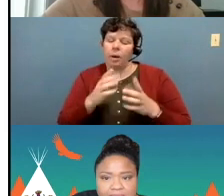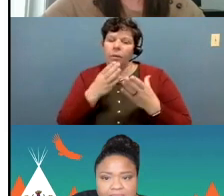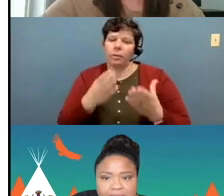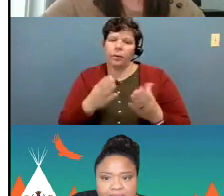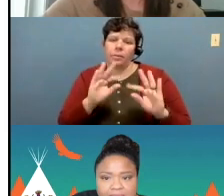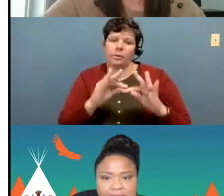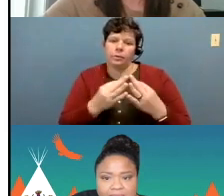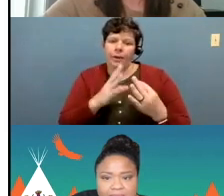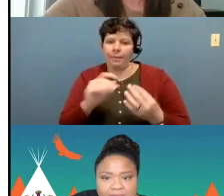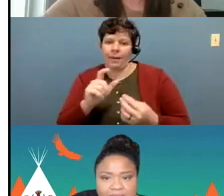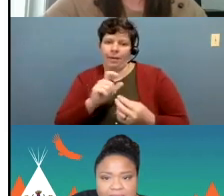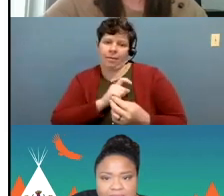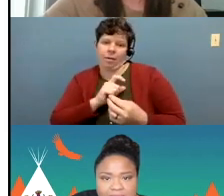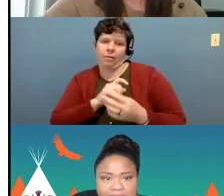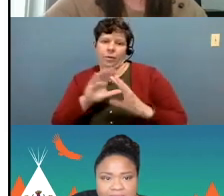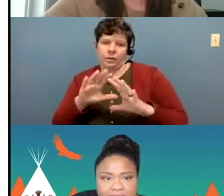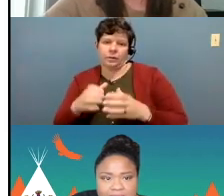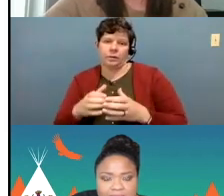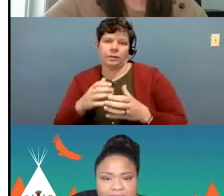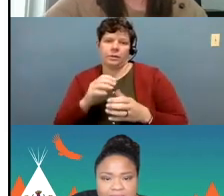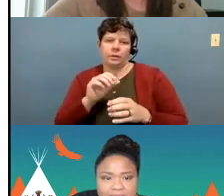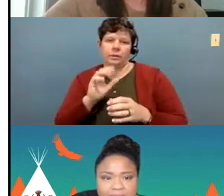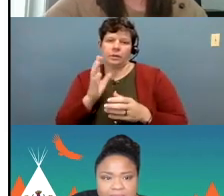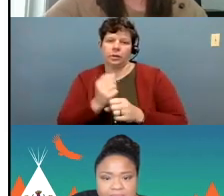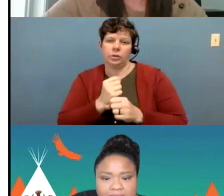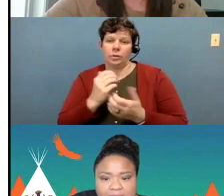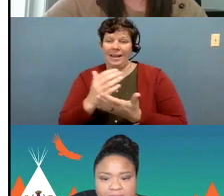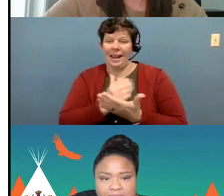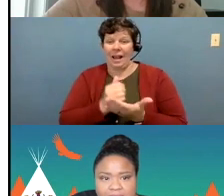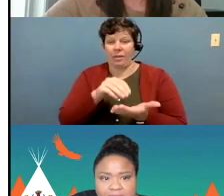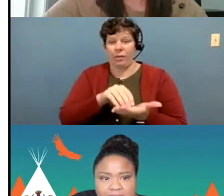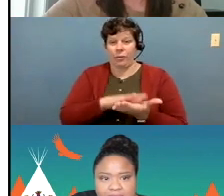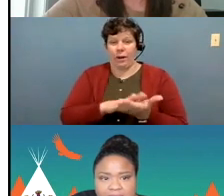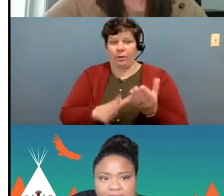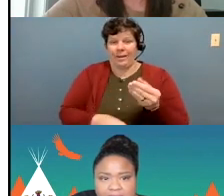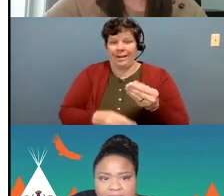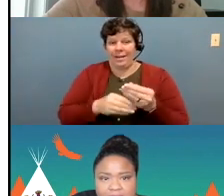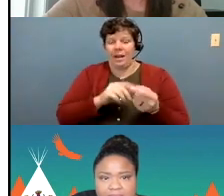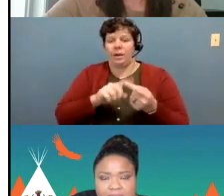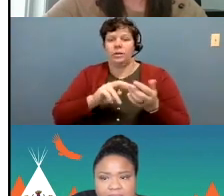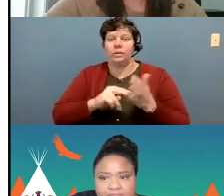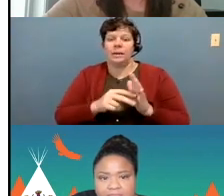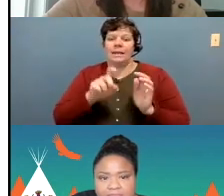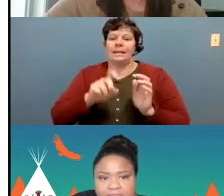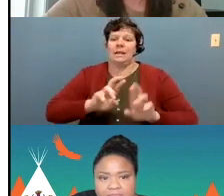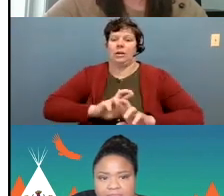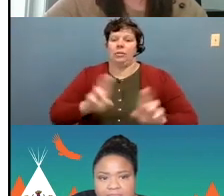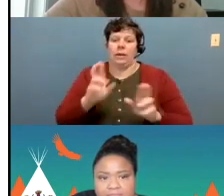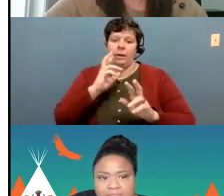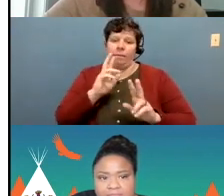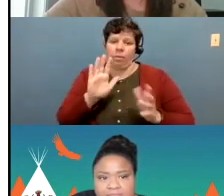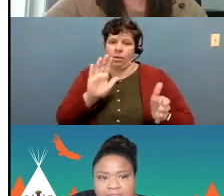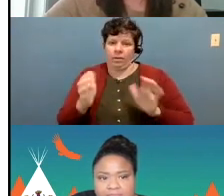enforcement agencies that we work with to get these records collected and on file. So should they be needed, they will be available.